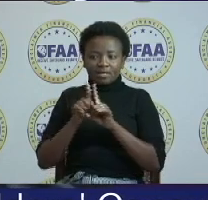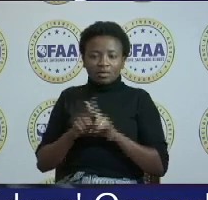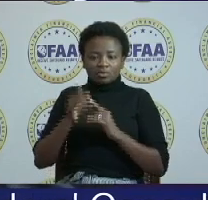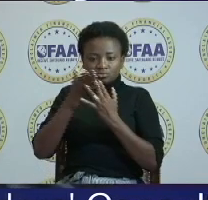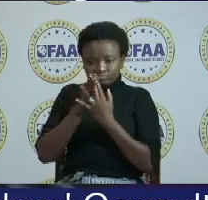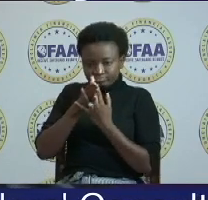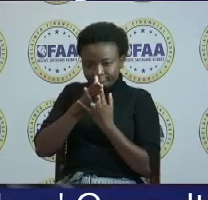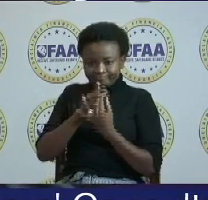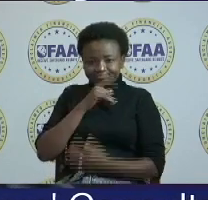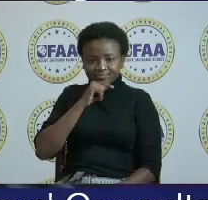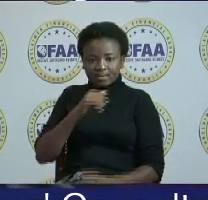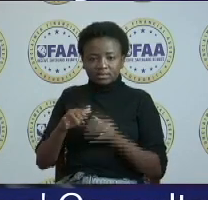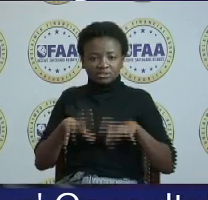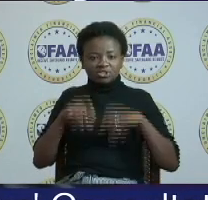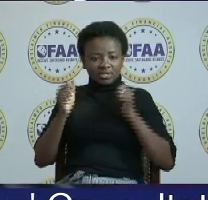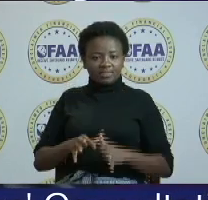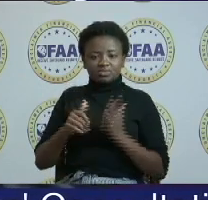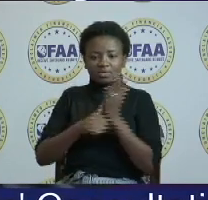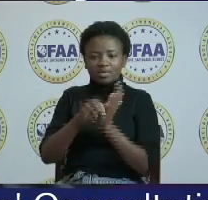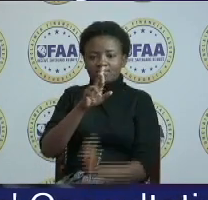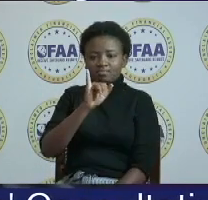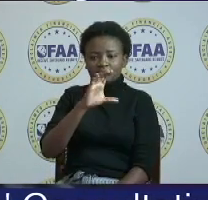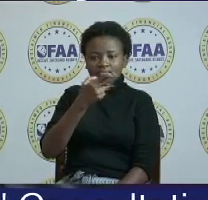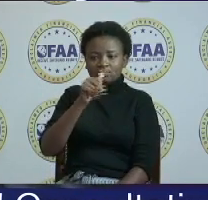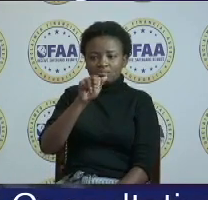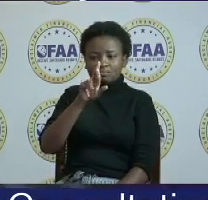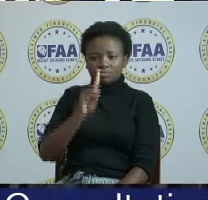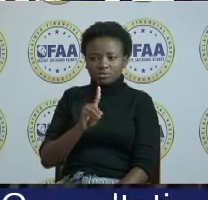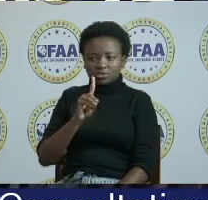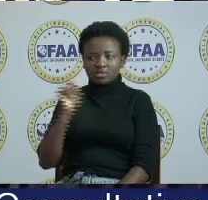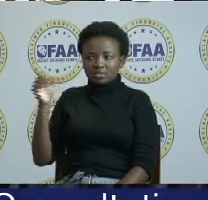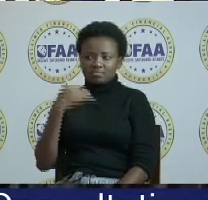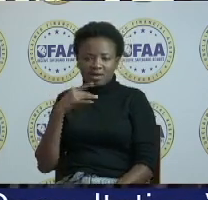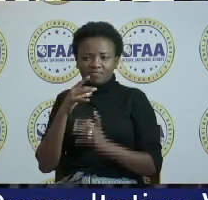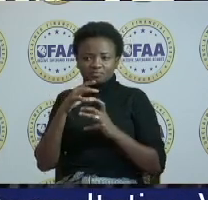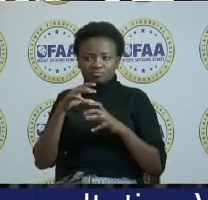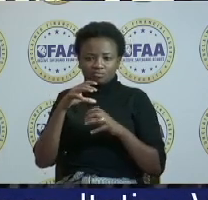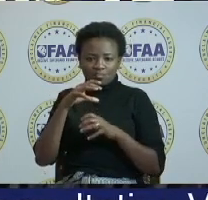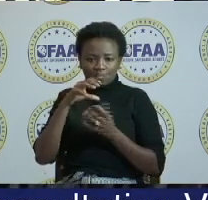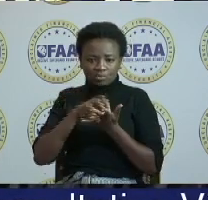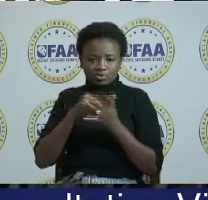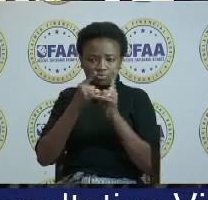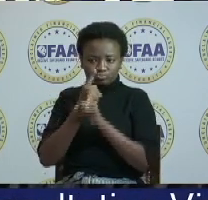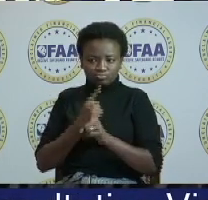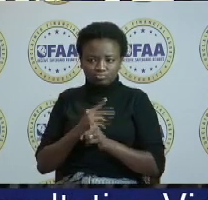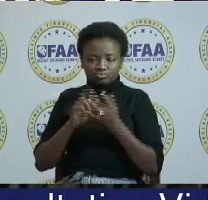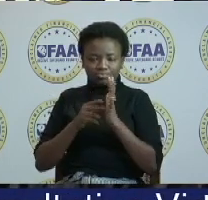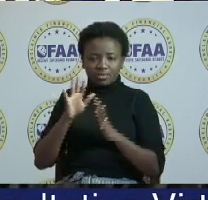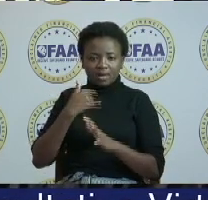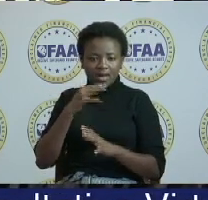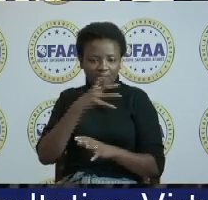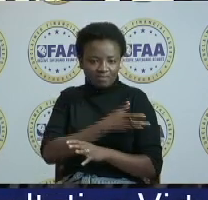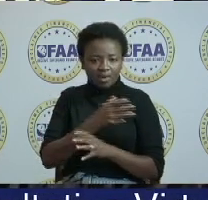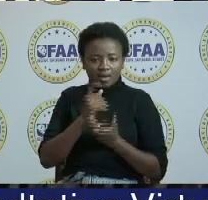that is Bwana Richard Kiplagat. And as I mentioned, he's a man who wears many hats, and he's particularly passionate about unleashing the